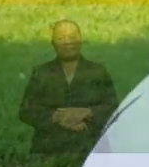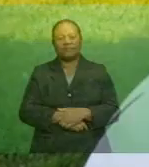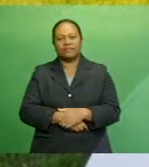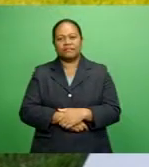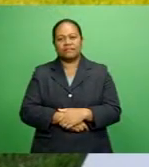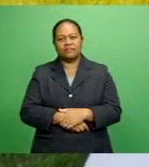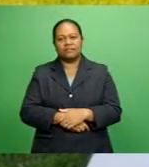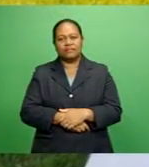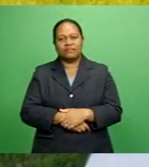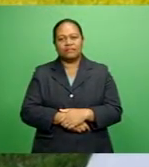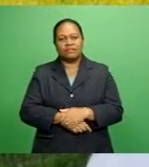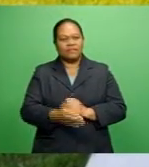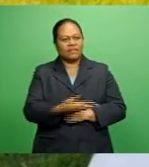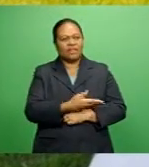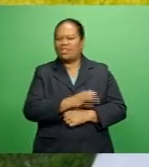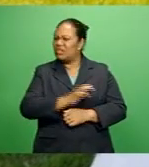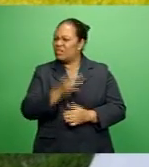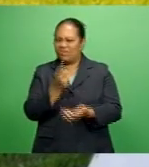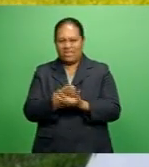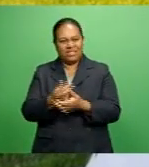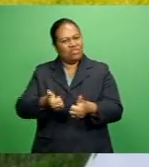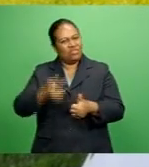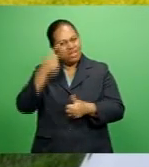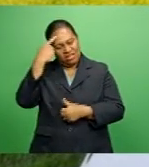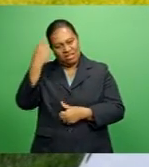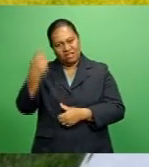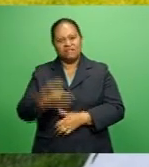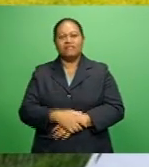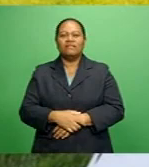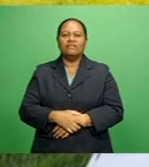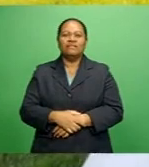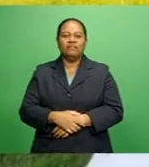It's not really a good idea, you see, because